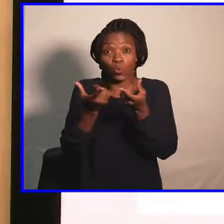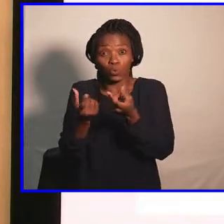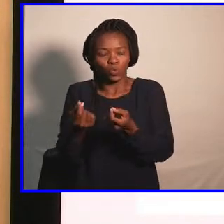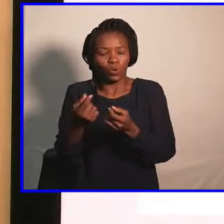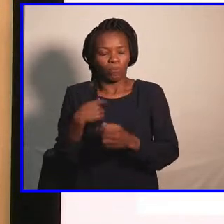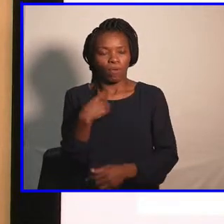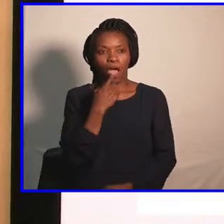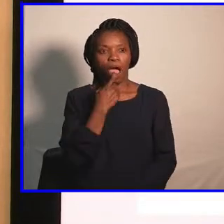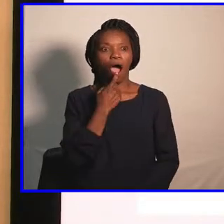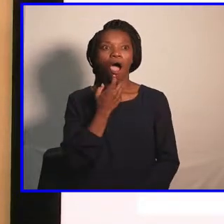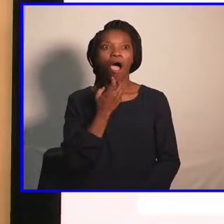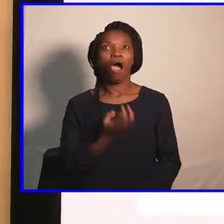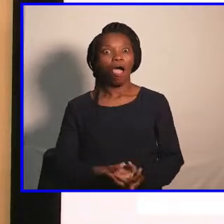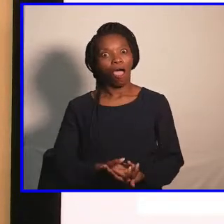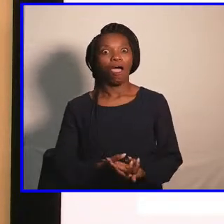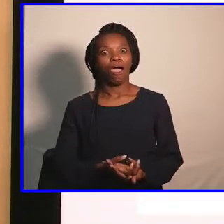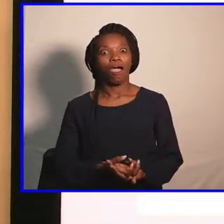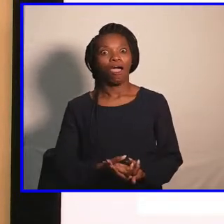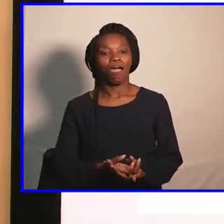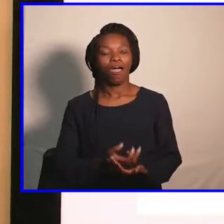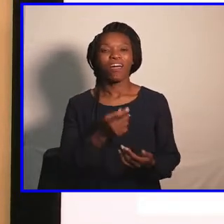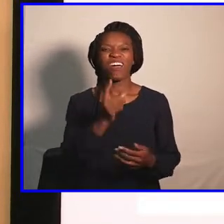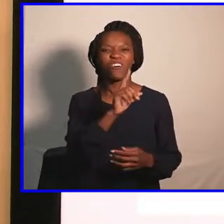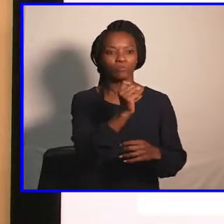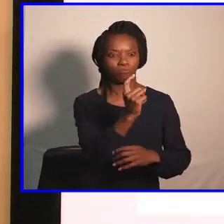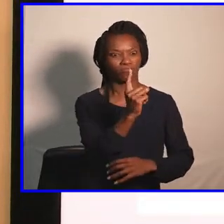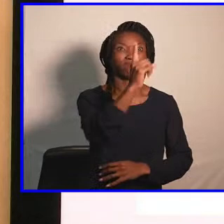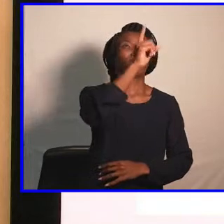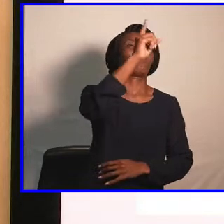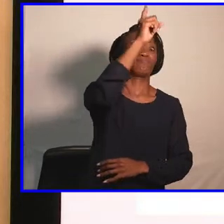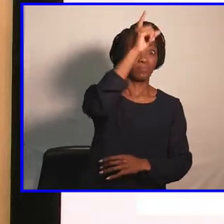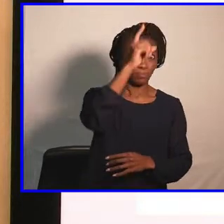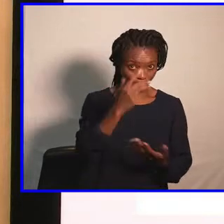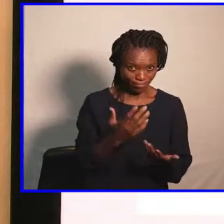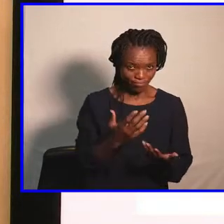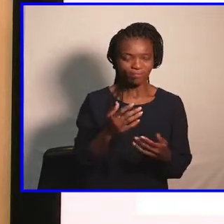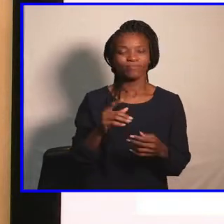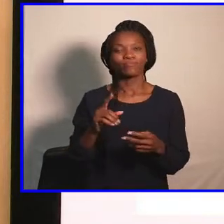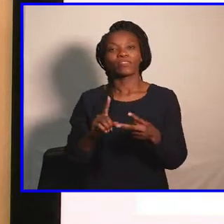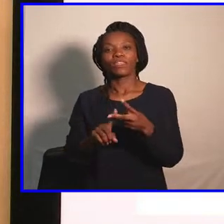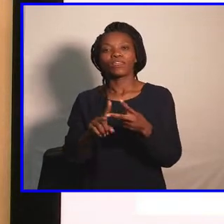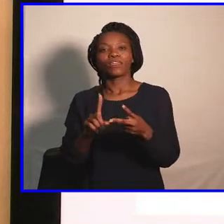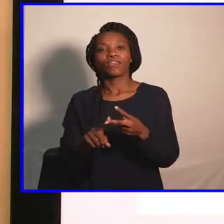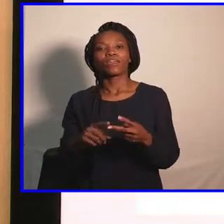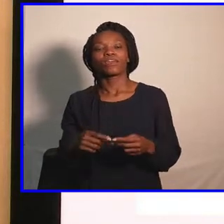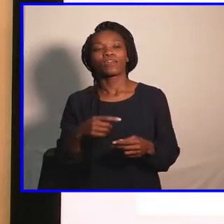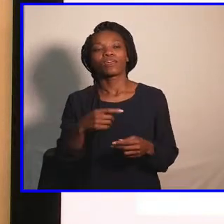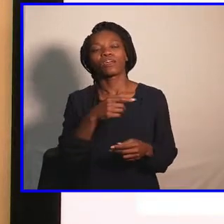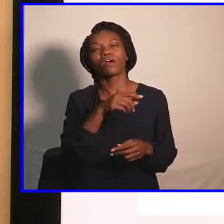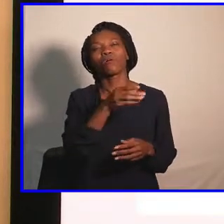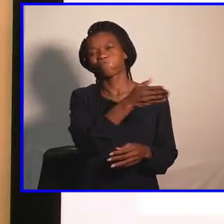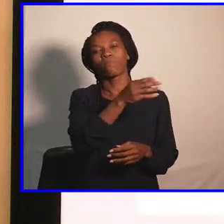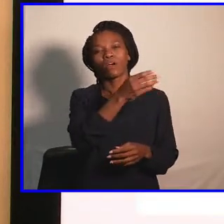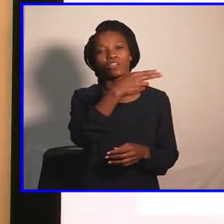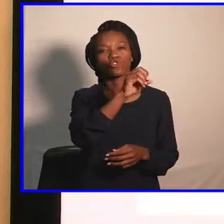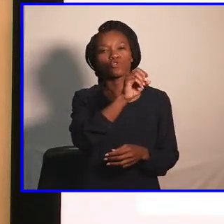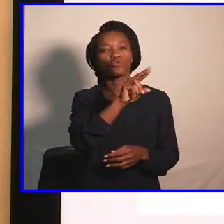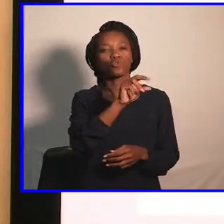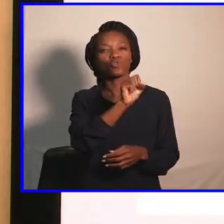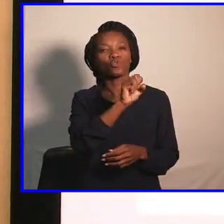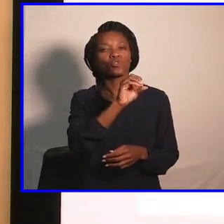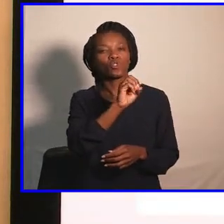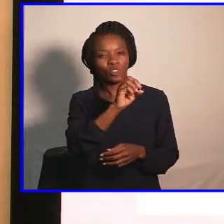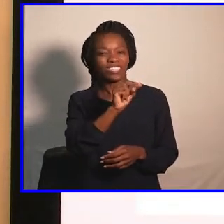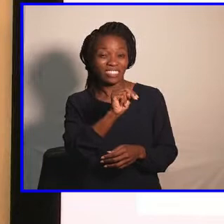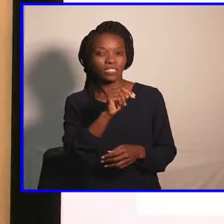just second to none. It's a spaceship launch and in Houston, as well as Formula One